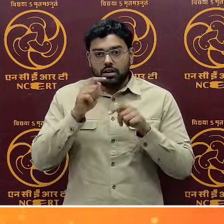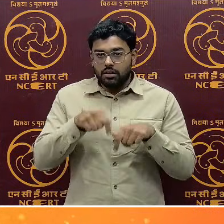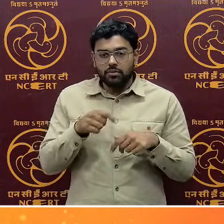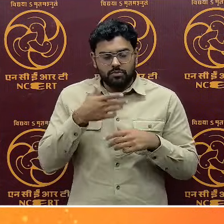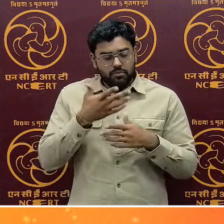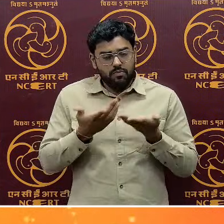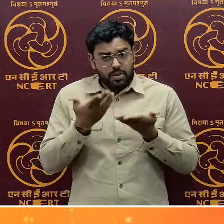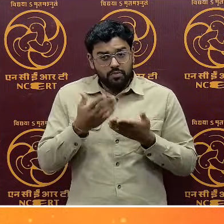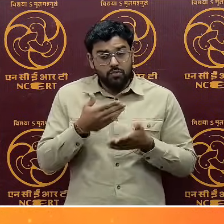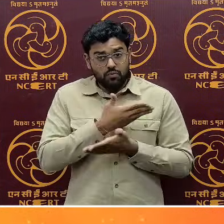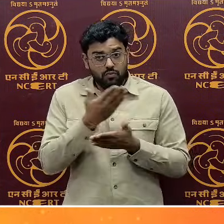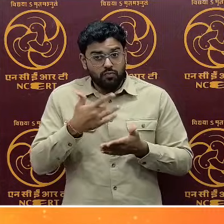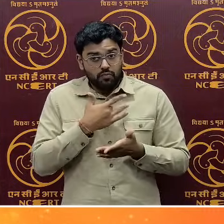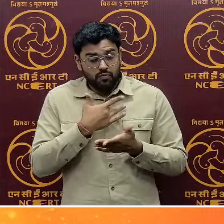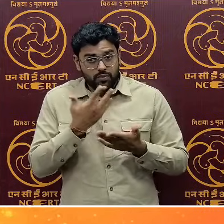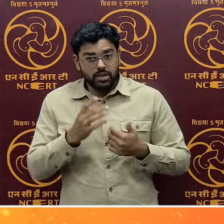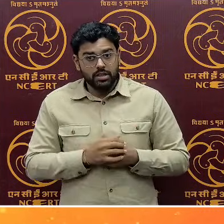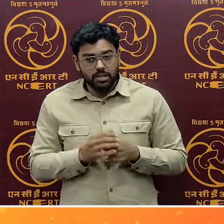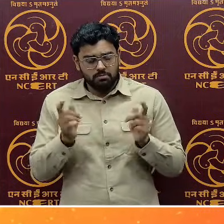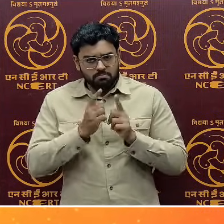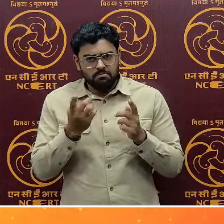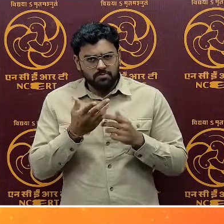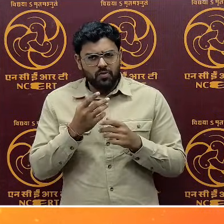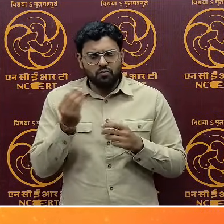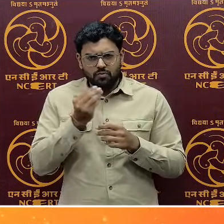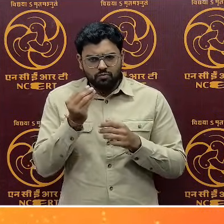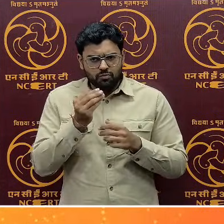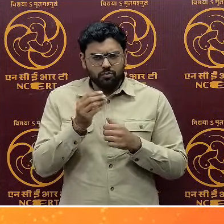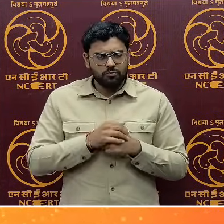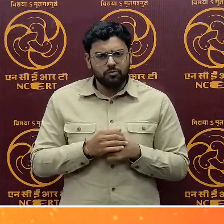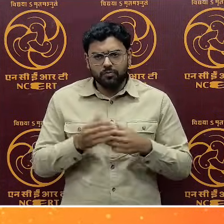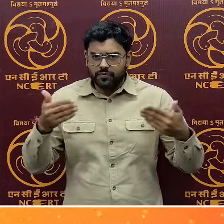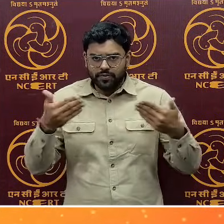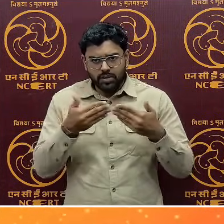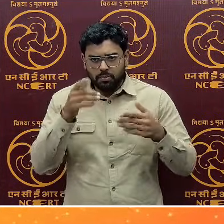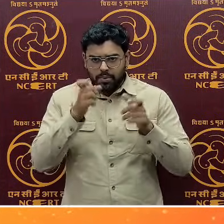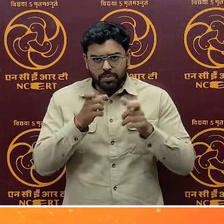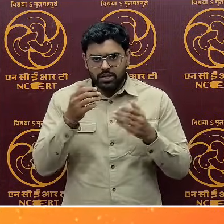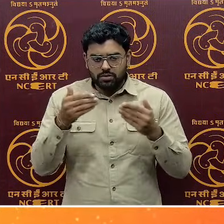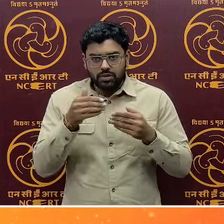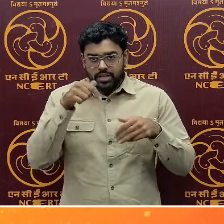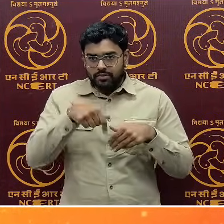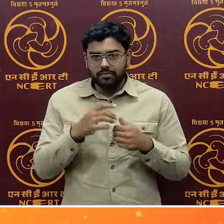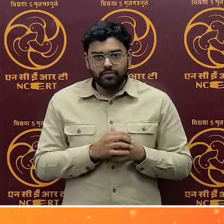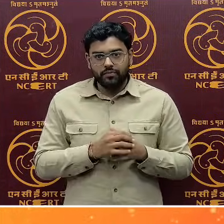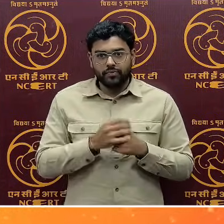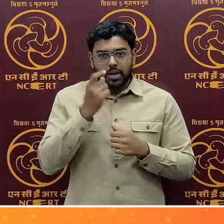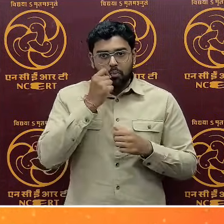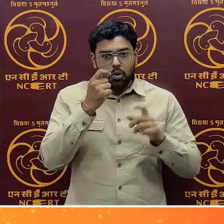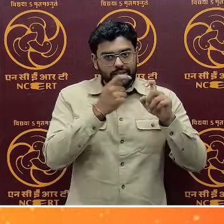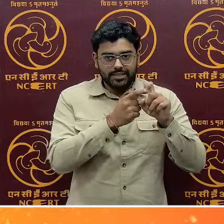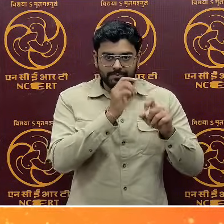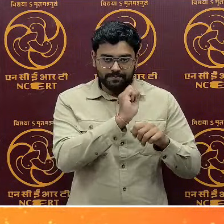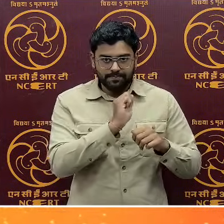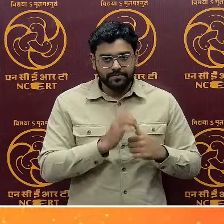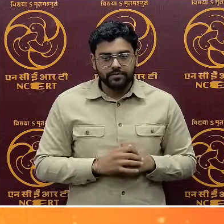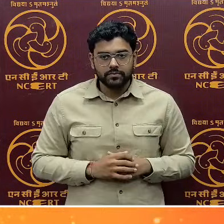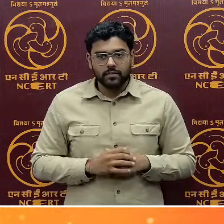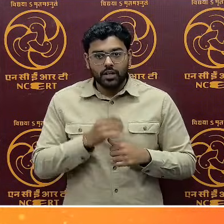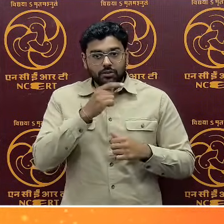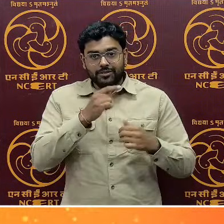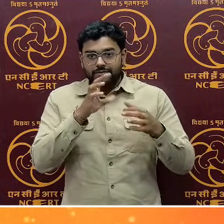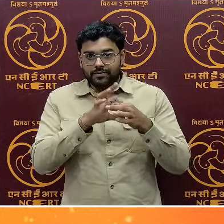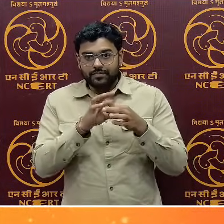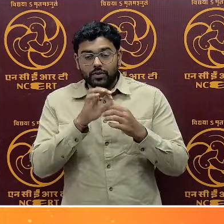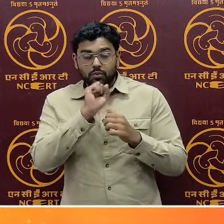started understanding a plot. Some characters are being introduced. Yeah. So here we have Encyclopedia, and we are talking